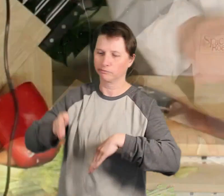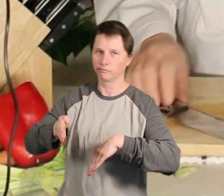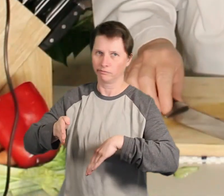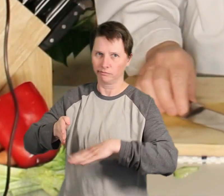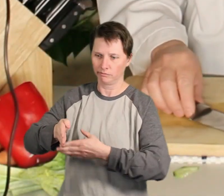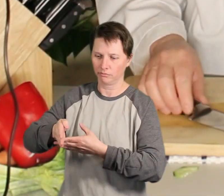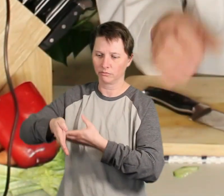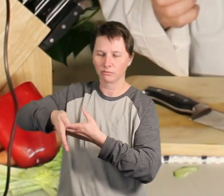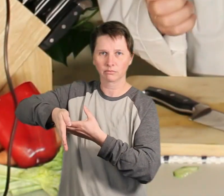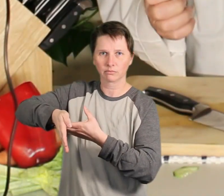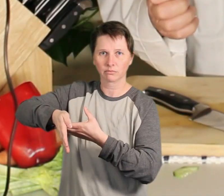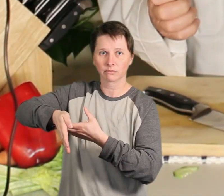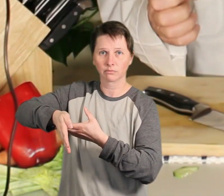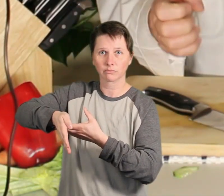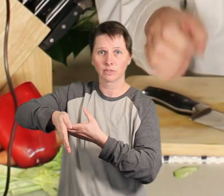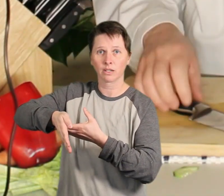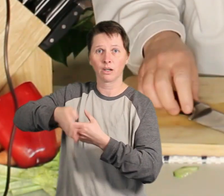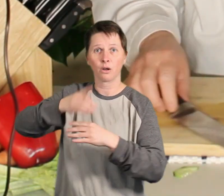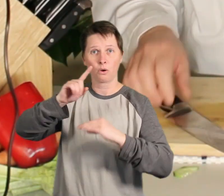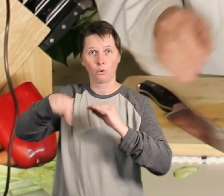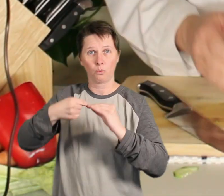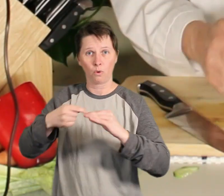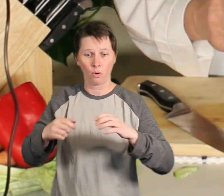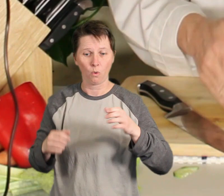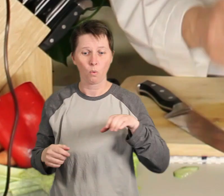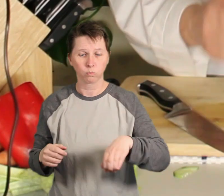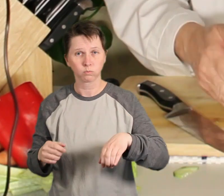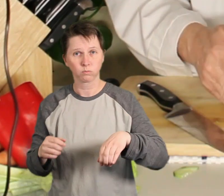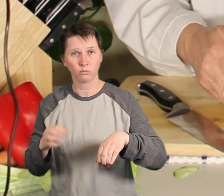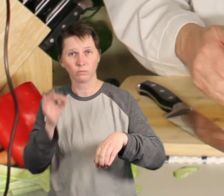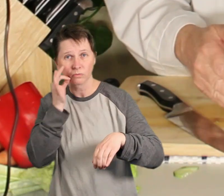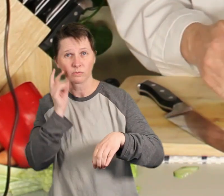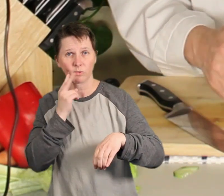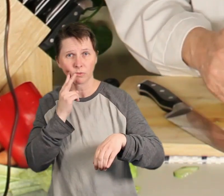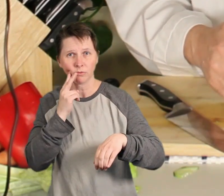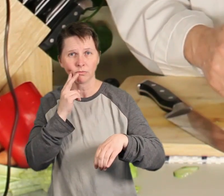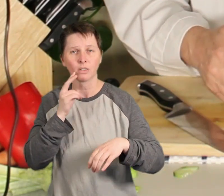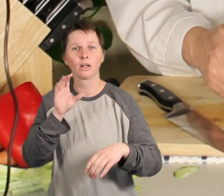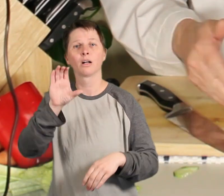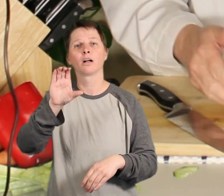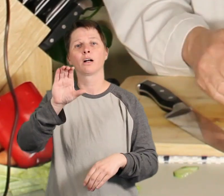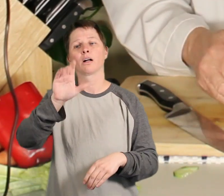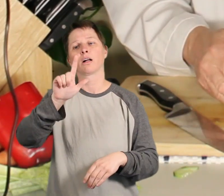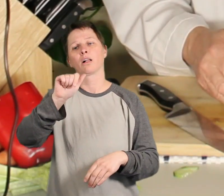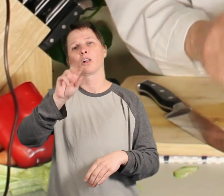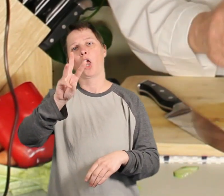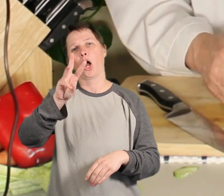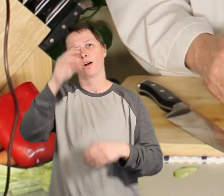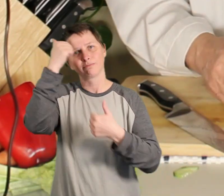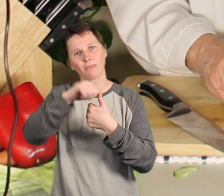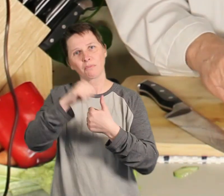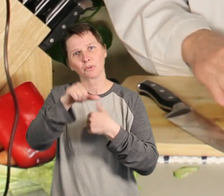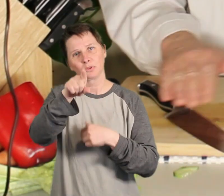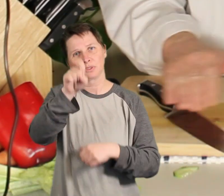draw. Now remember the claw on both hands. The one is easy to remember with the forefront of the knuckles